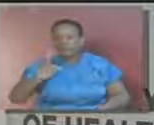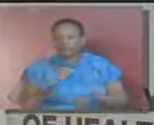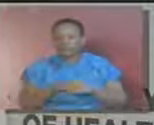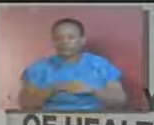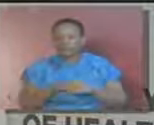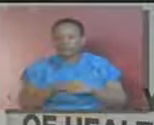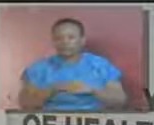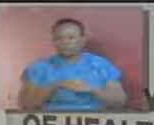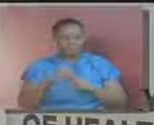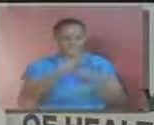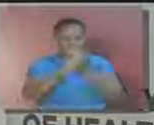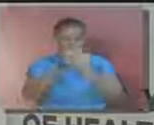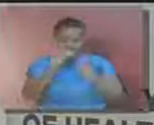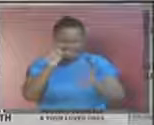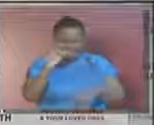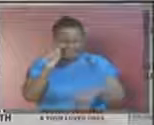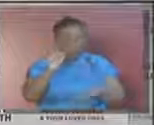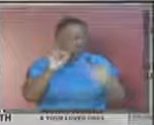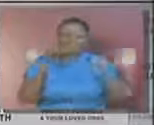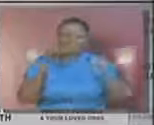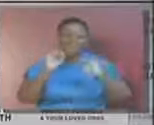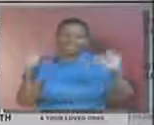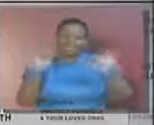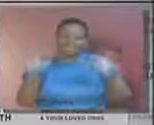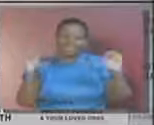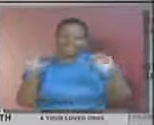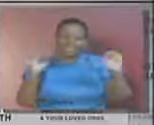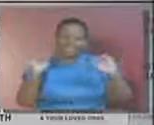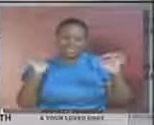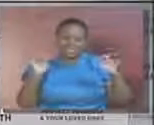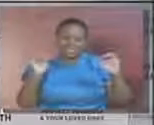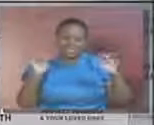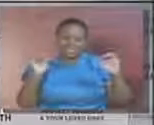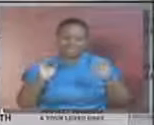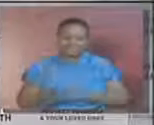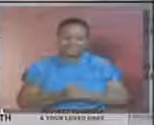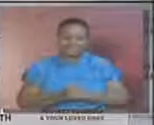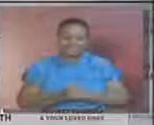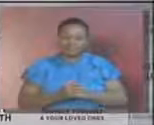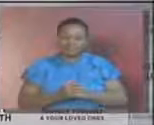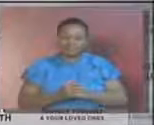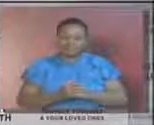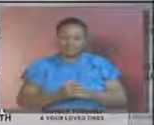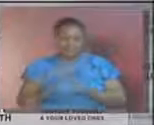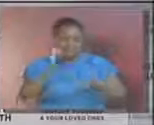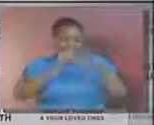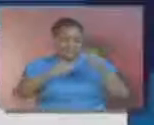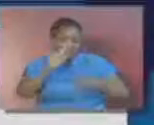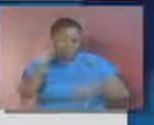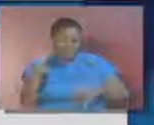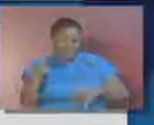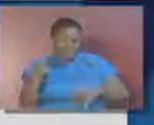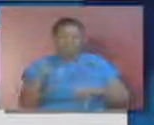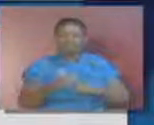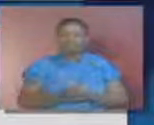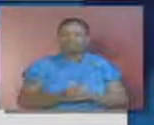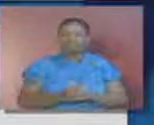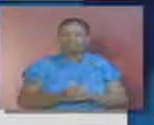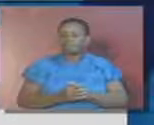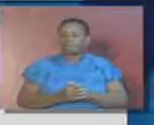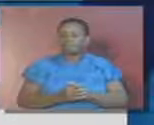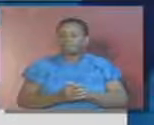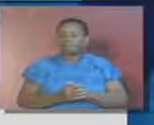one's DNA. Thank you very much, CMO. And last question, how do I report symptoms after I take